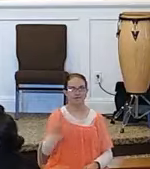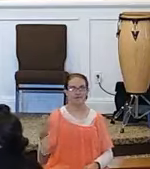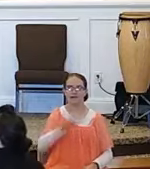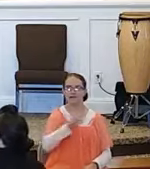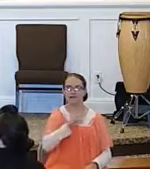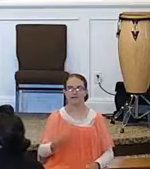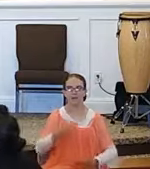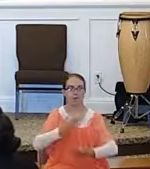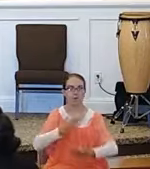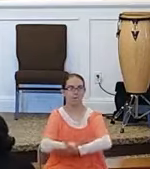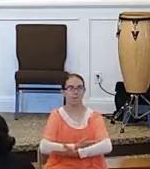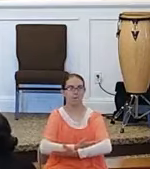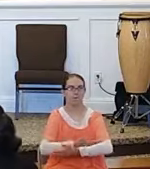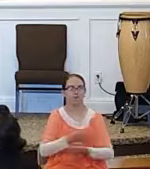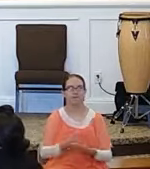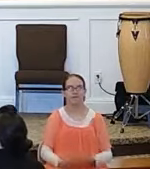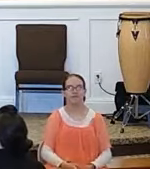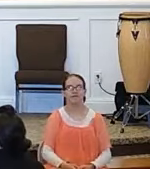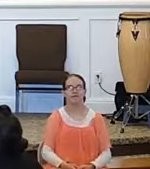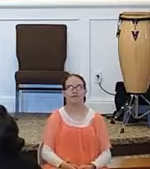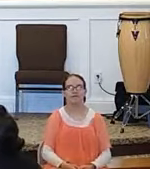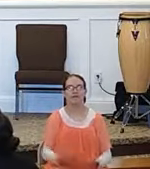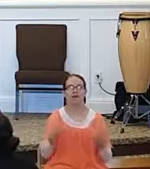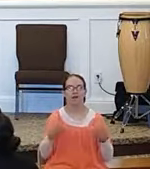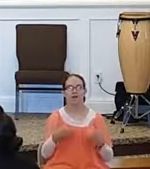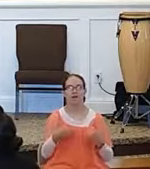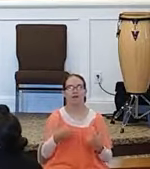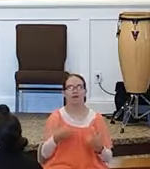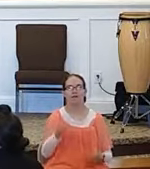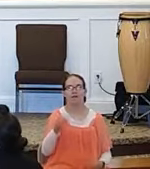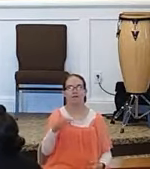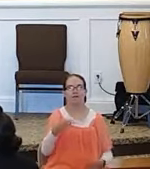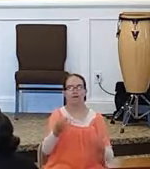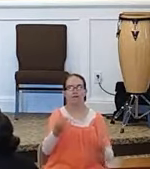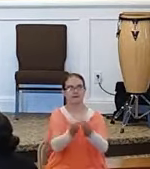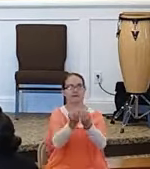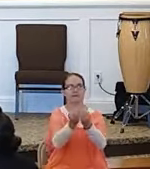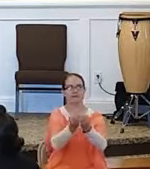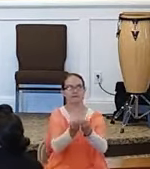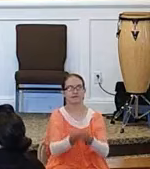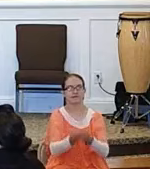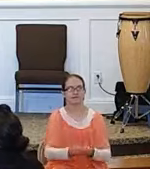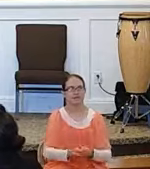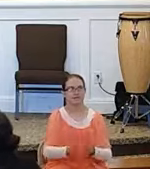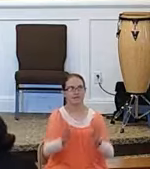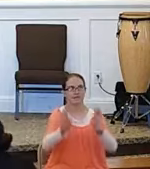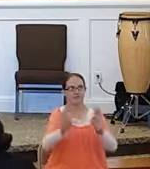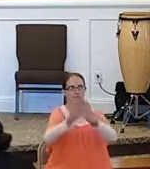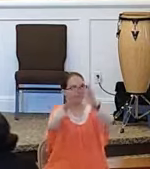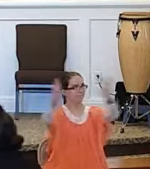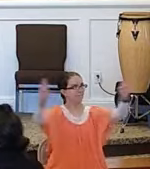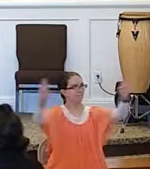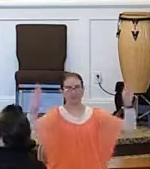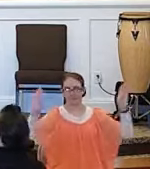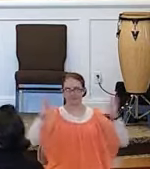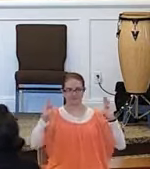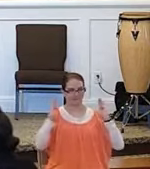raised. And when you got mosquitoes that are big enough to carry you off, you put a screen around the